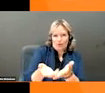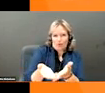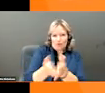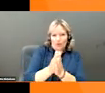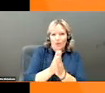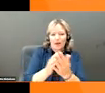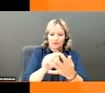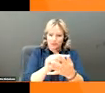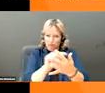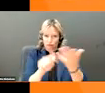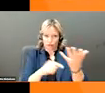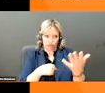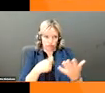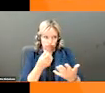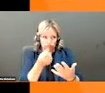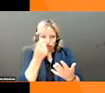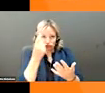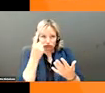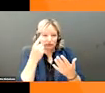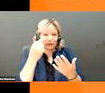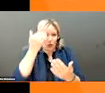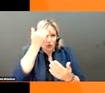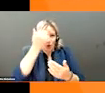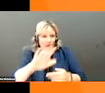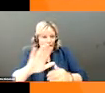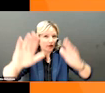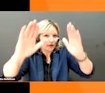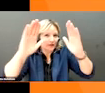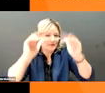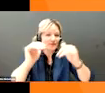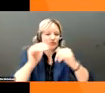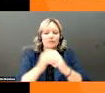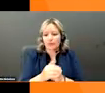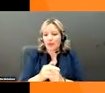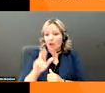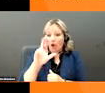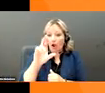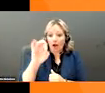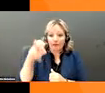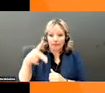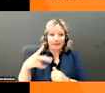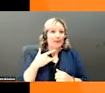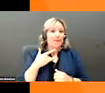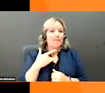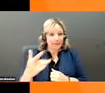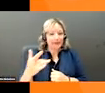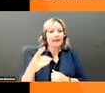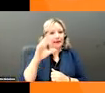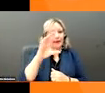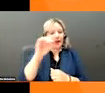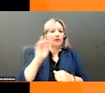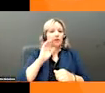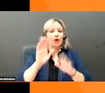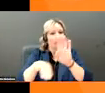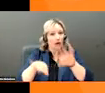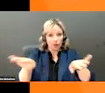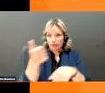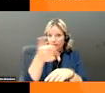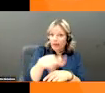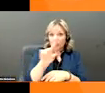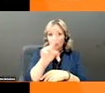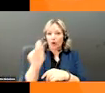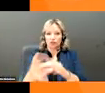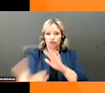lot of times with RFPs, there will be an opportunity to ask questions, and they'll publish that. So